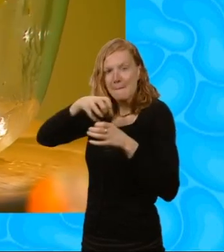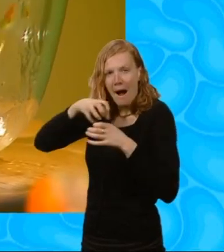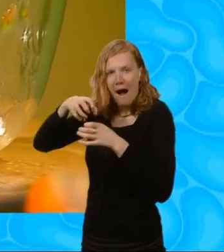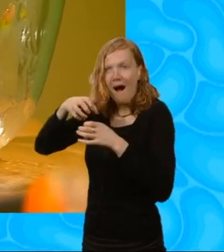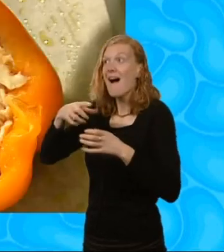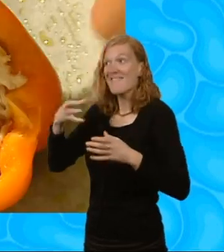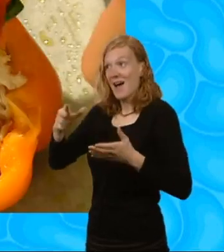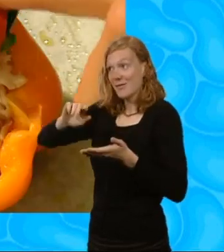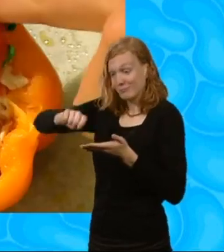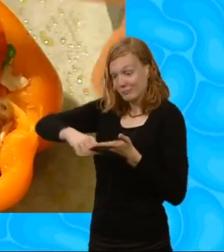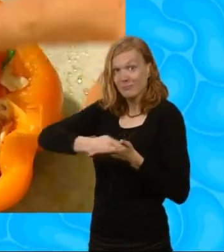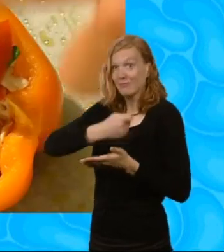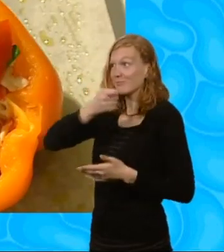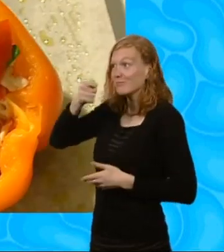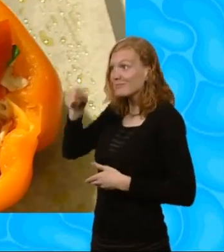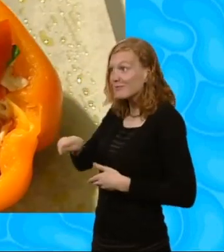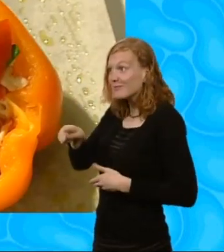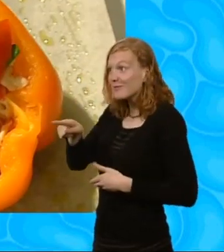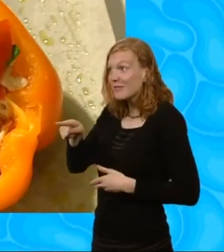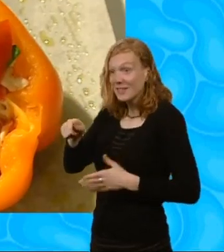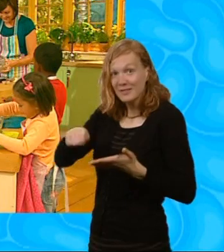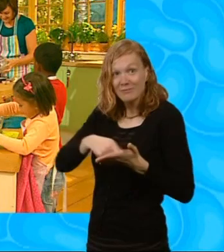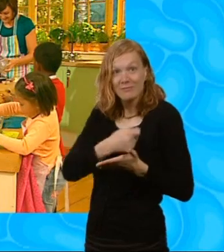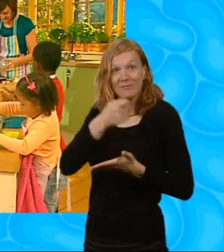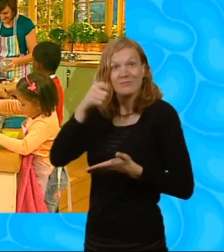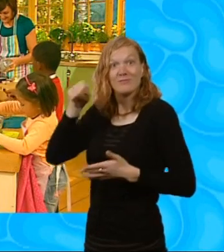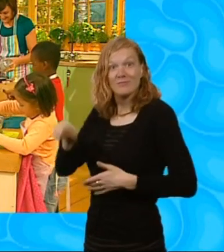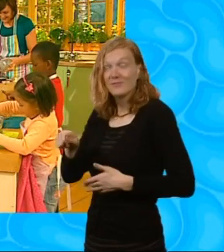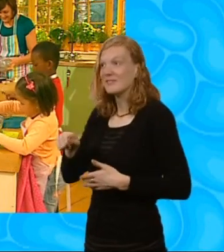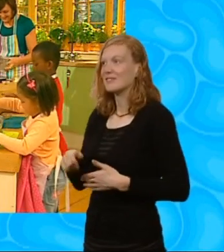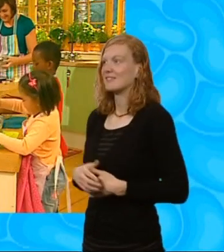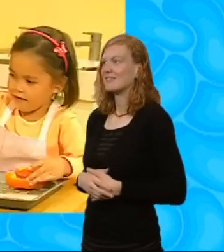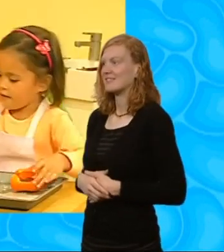want. There you go, spoon it on.